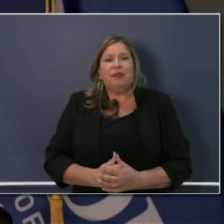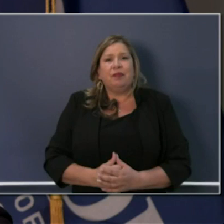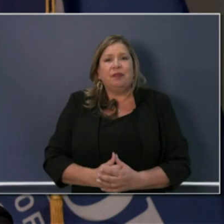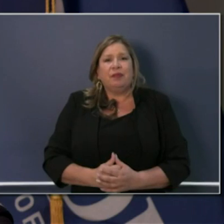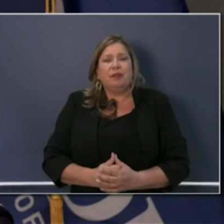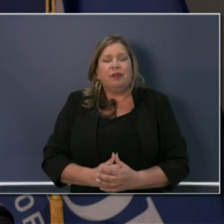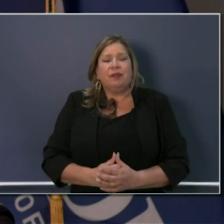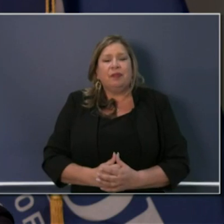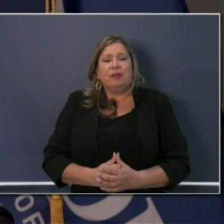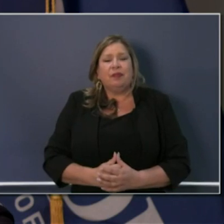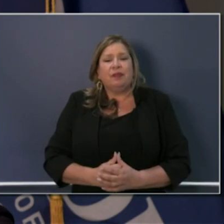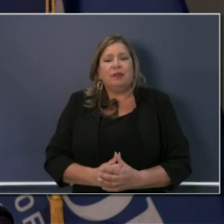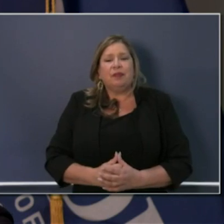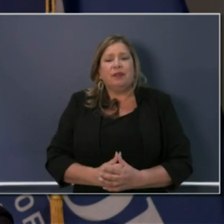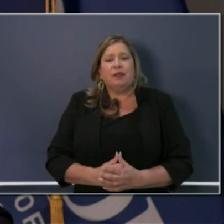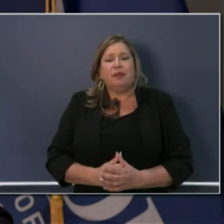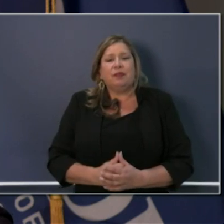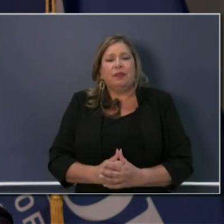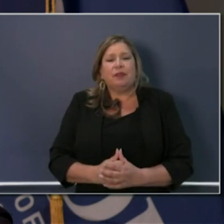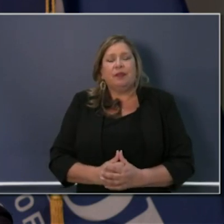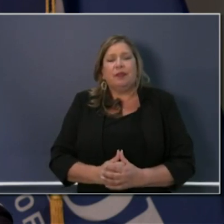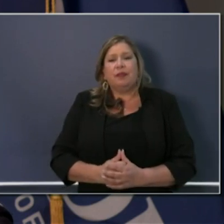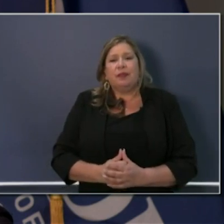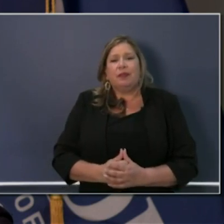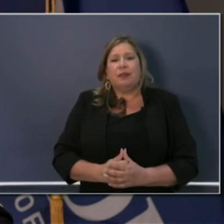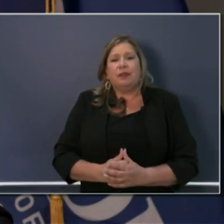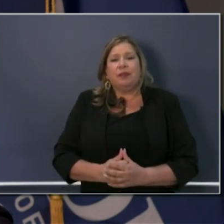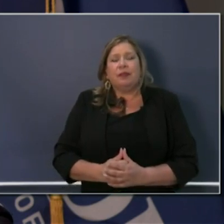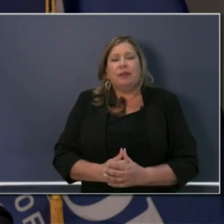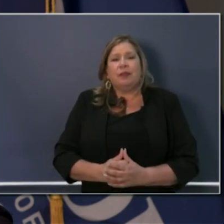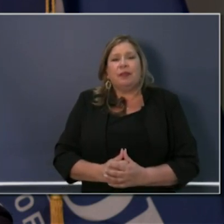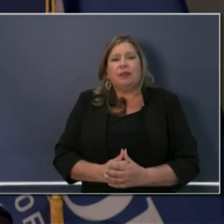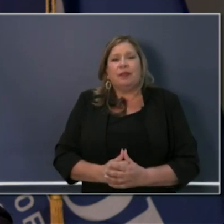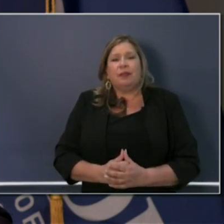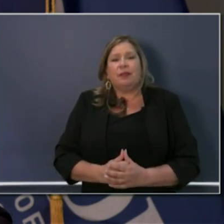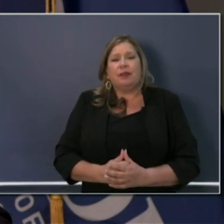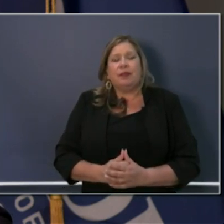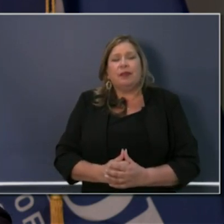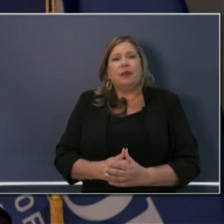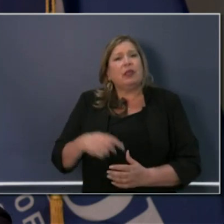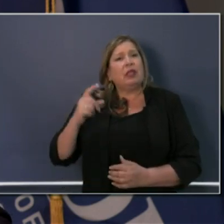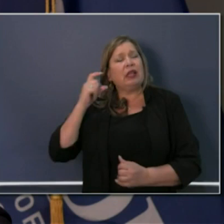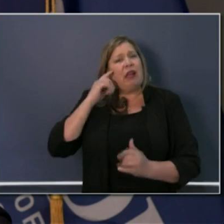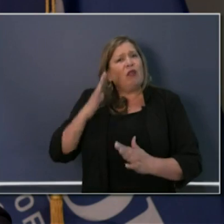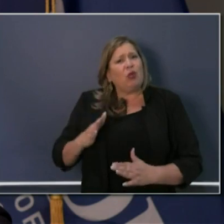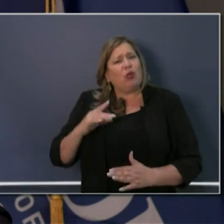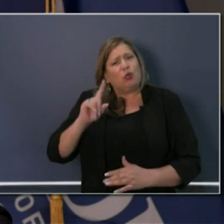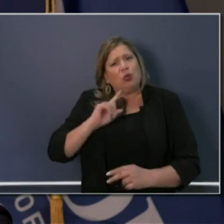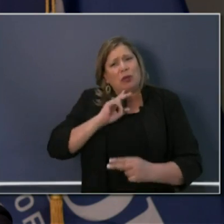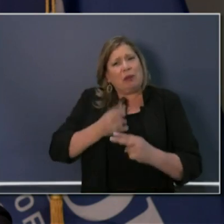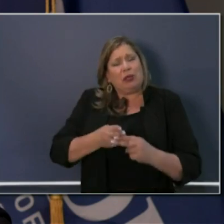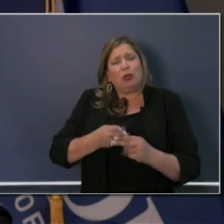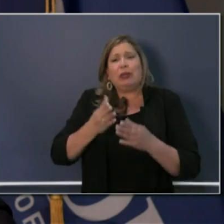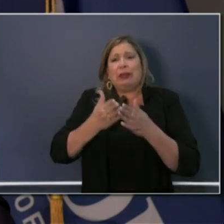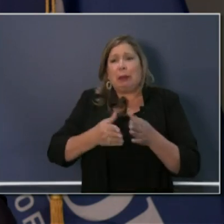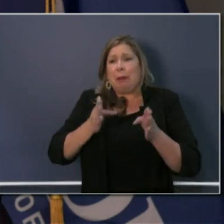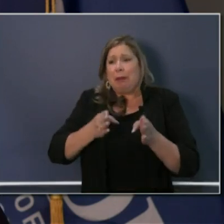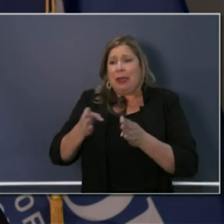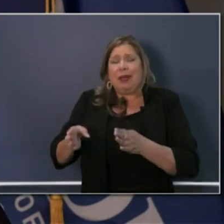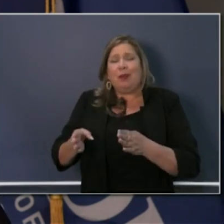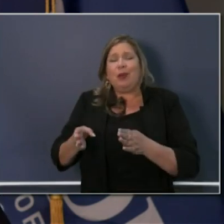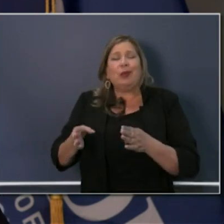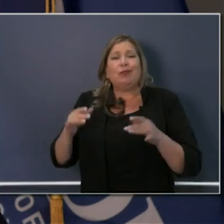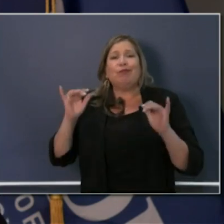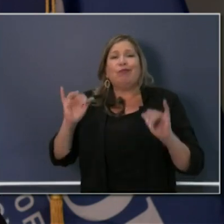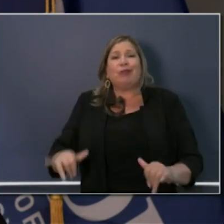Governor, you mentioned about some people kind of ignoring social distancing, and we're getting and seeing a lot of reports around the state about